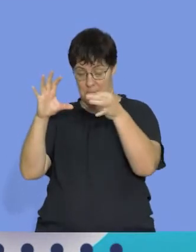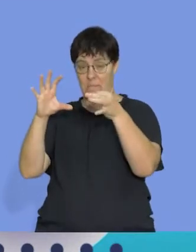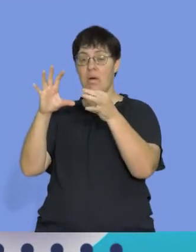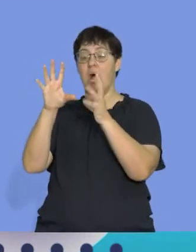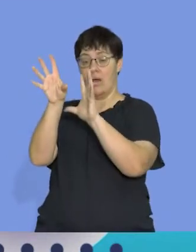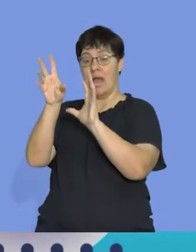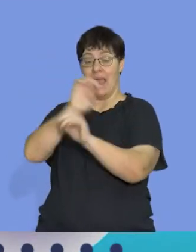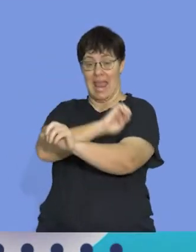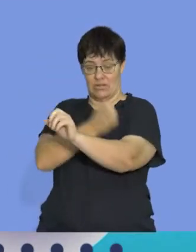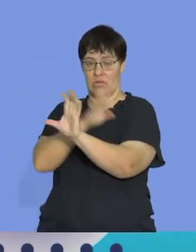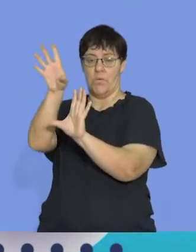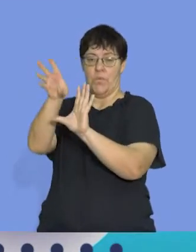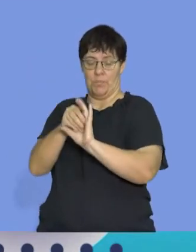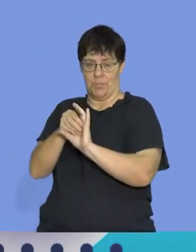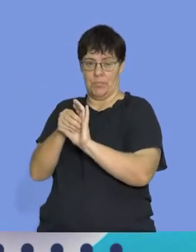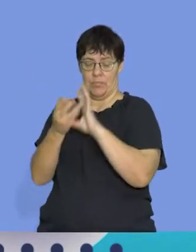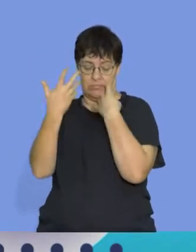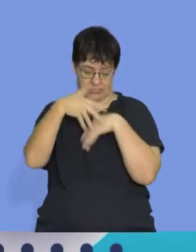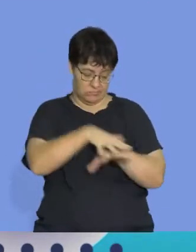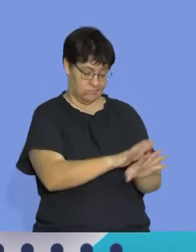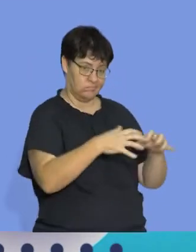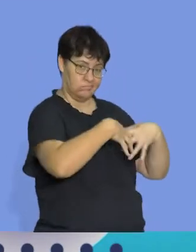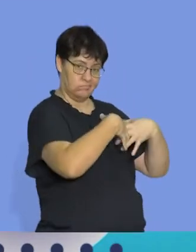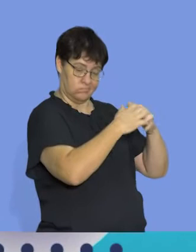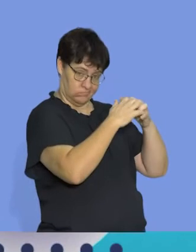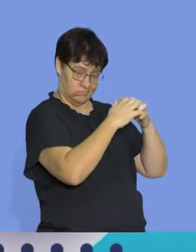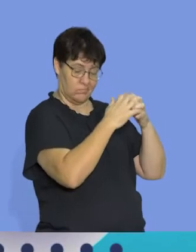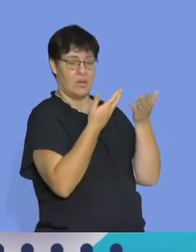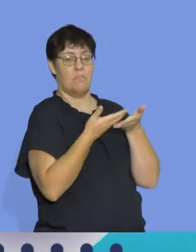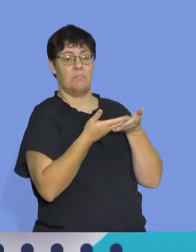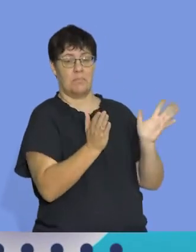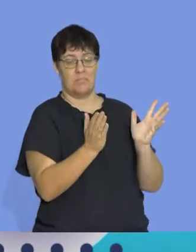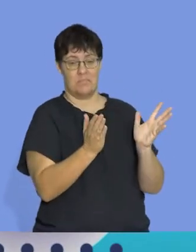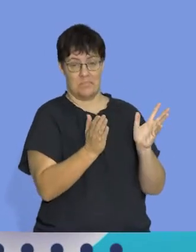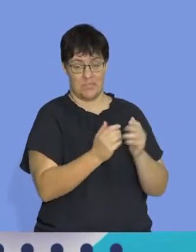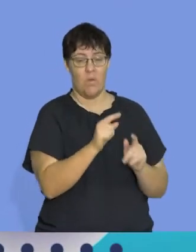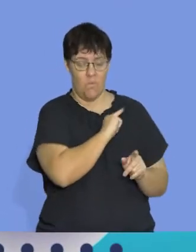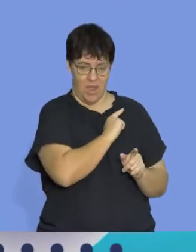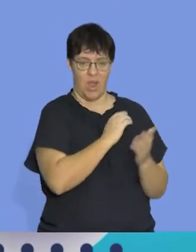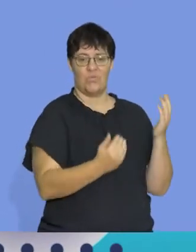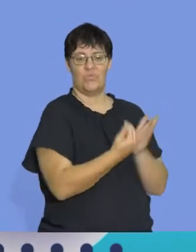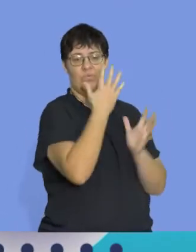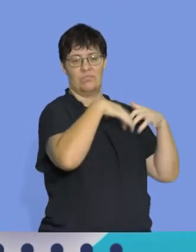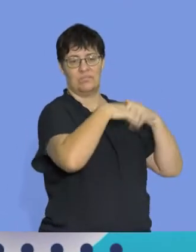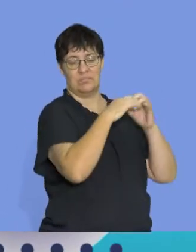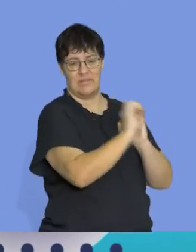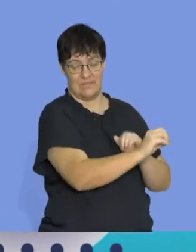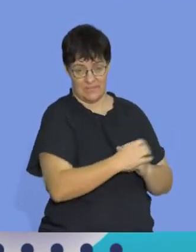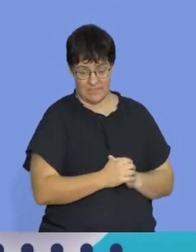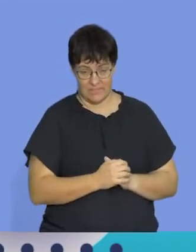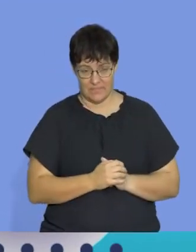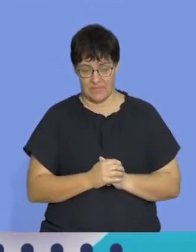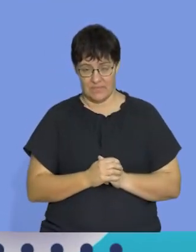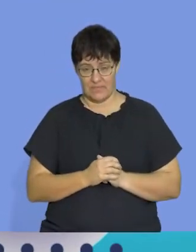reacting particles to actually break down, the bonds that exist between the reactants. But on the other hand, while